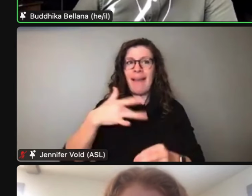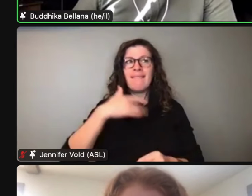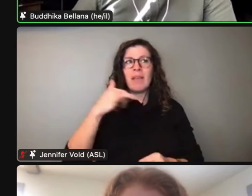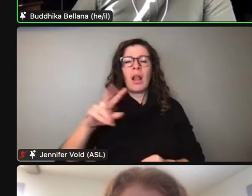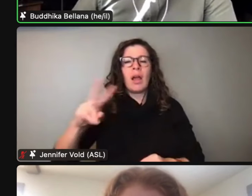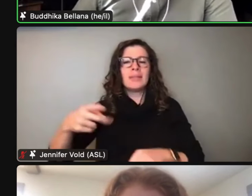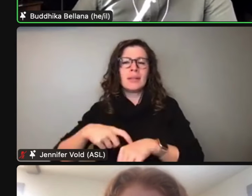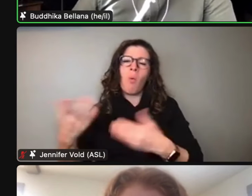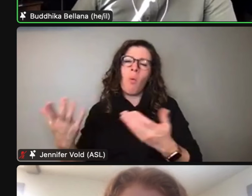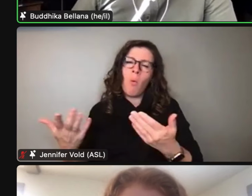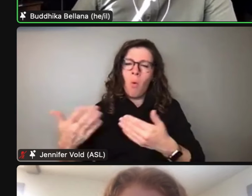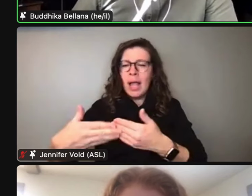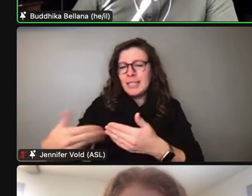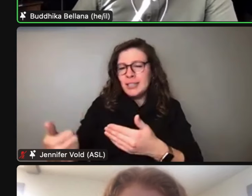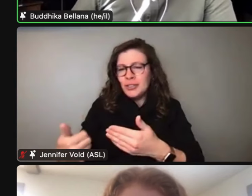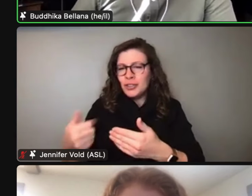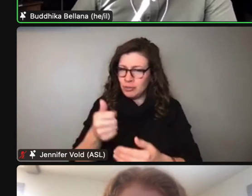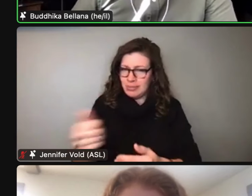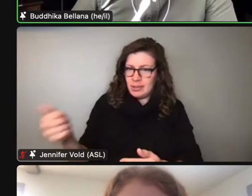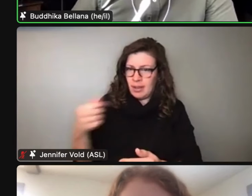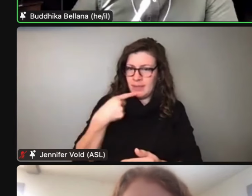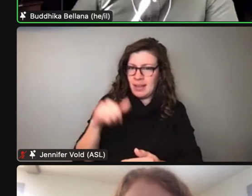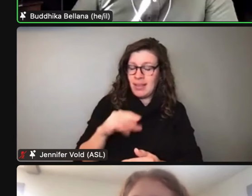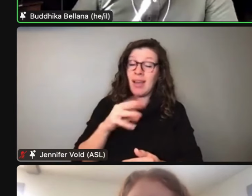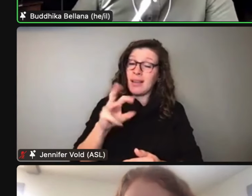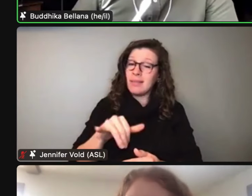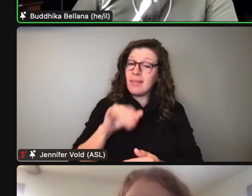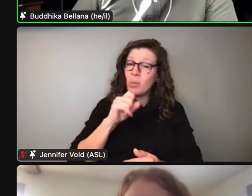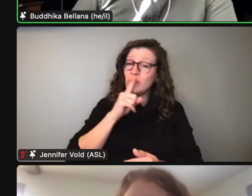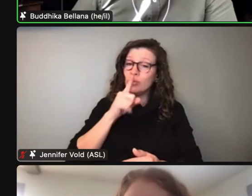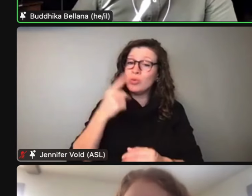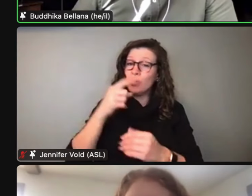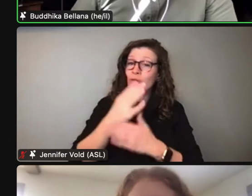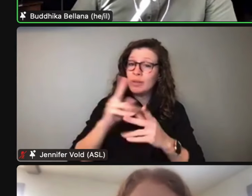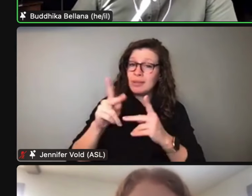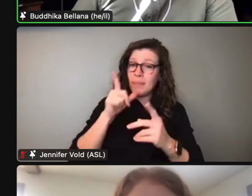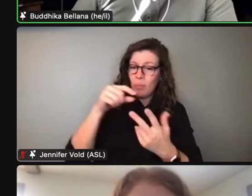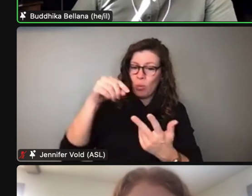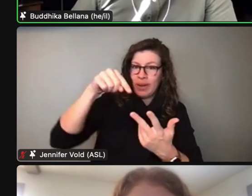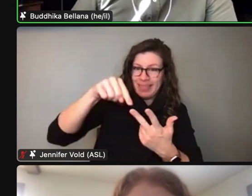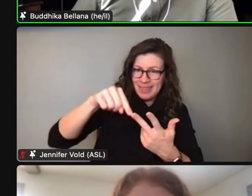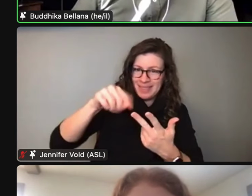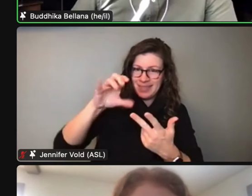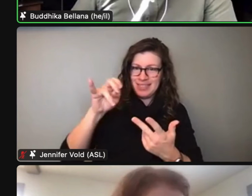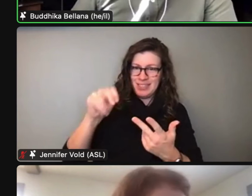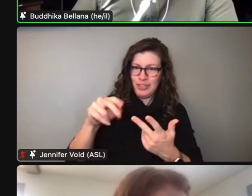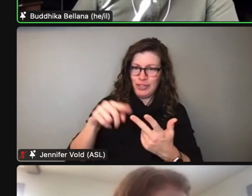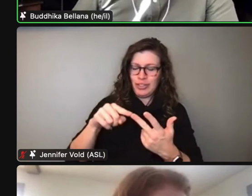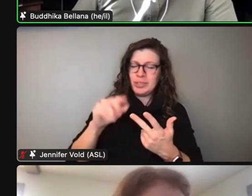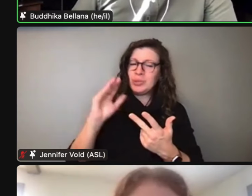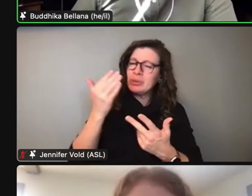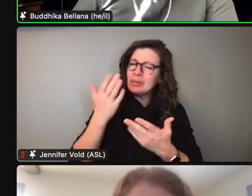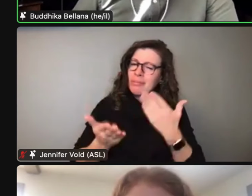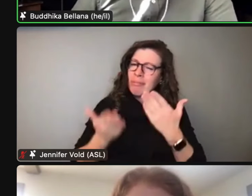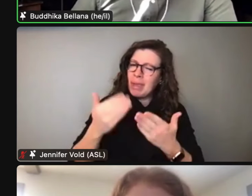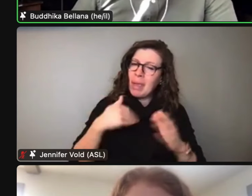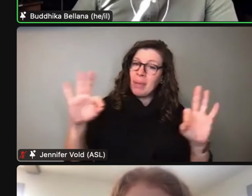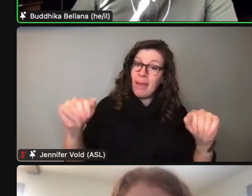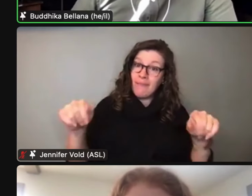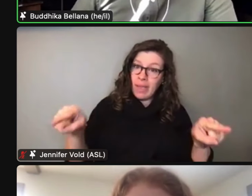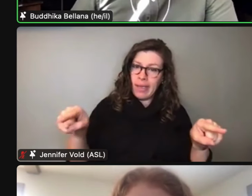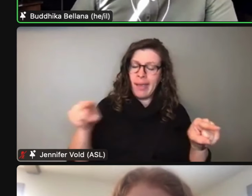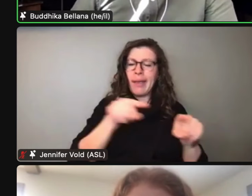little bit easier sometimes, and that was even true for some people in the word scrambled condition, suggesting that maybe there's like practice effects that are